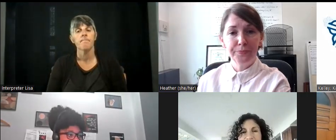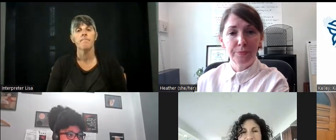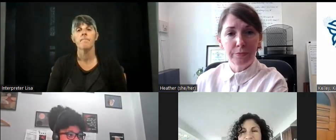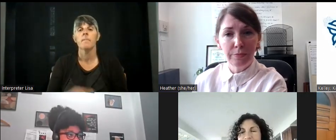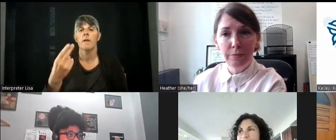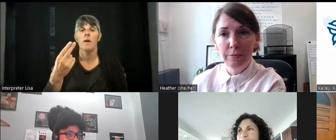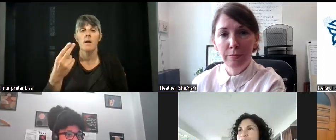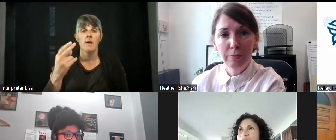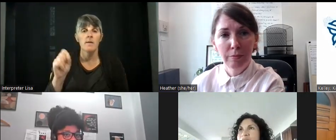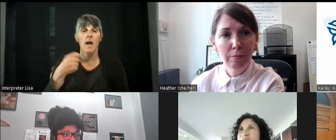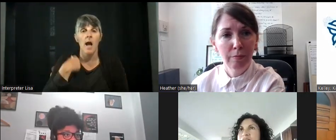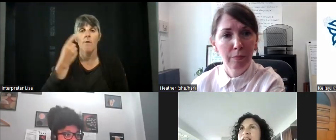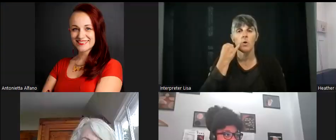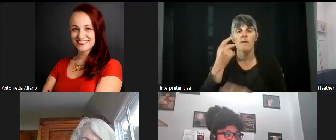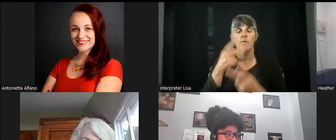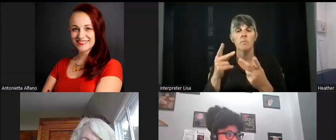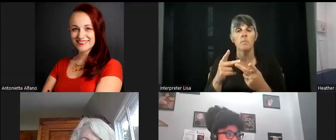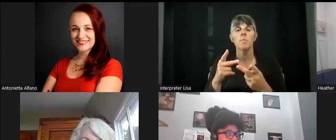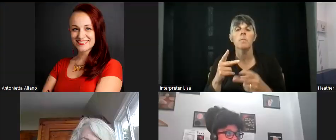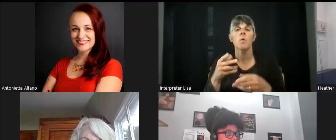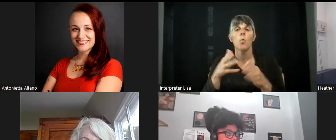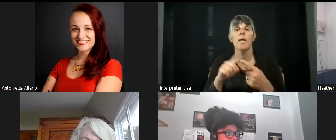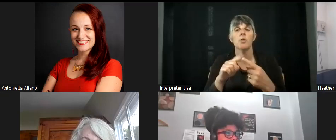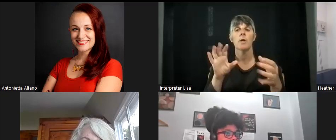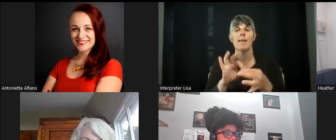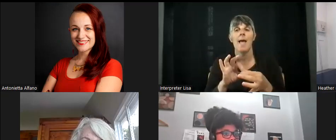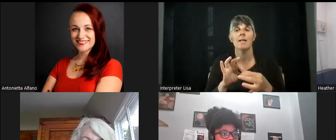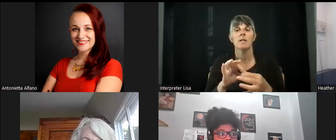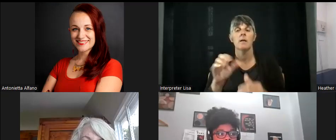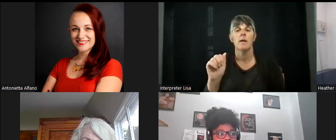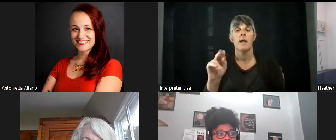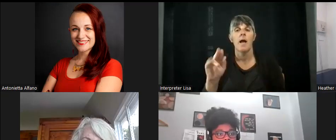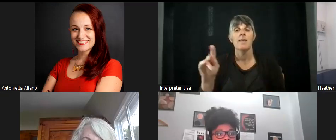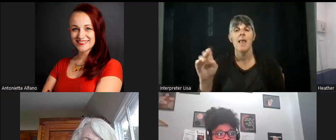Yeah, I was wondering if there was a way to connect the two, like,